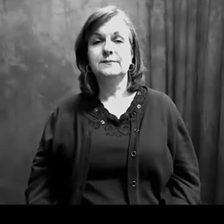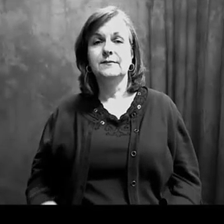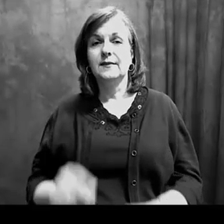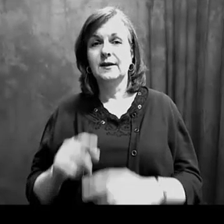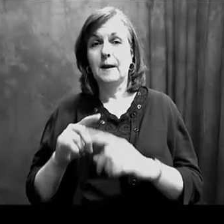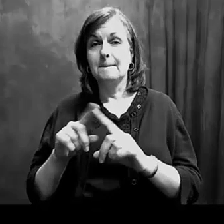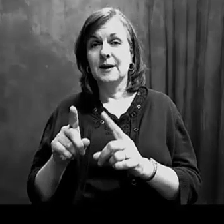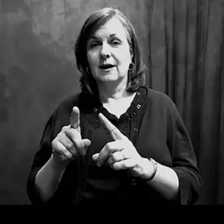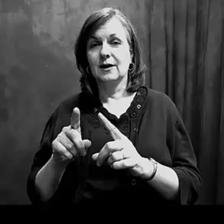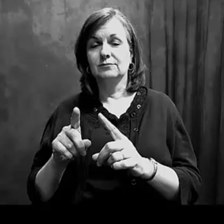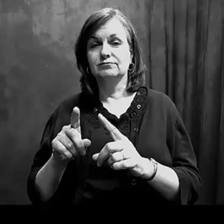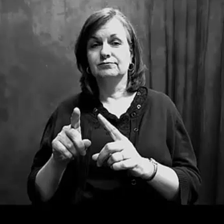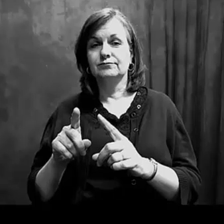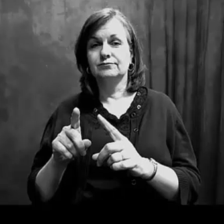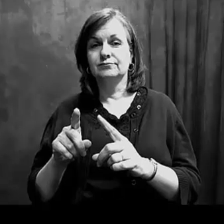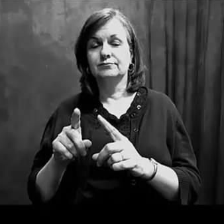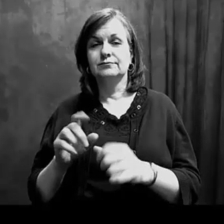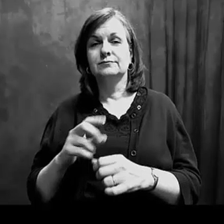but develop